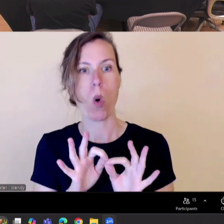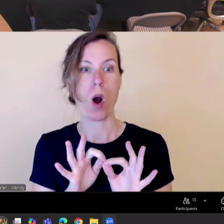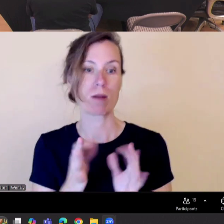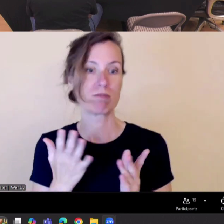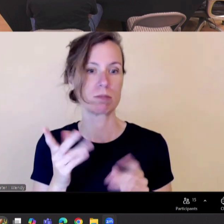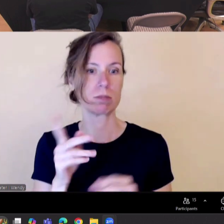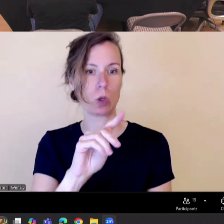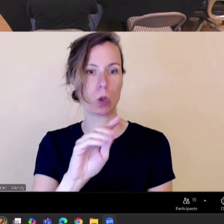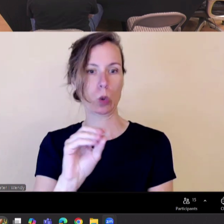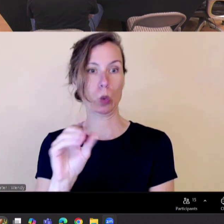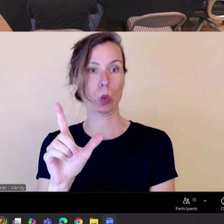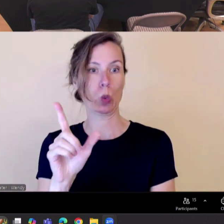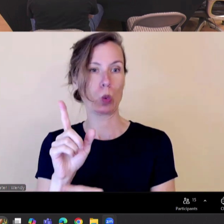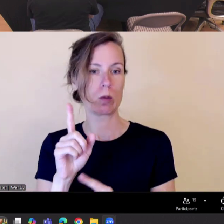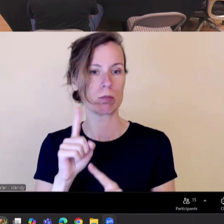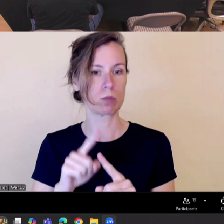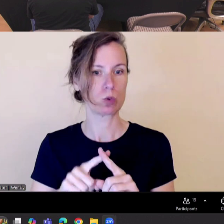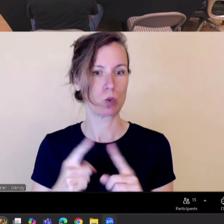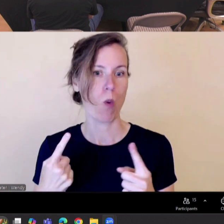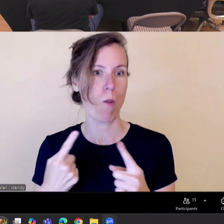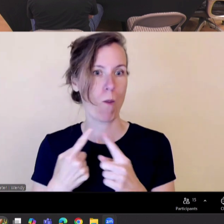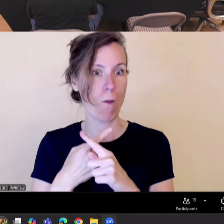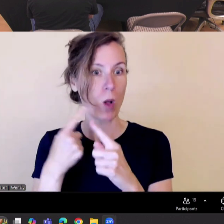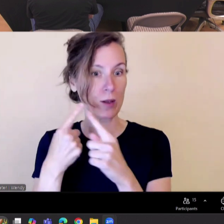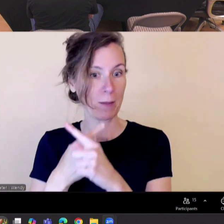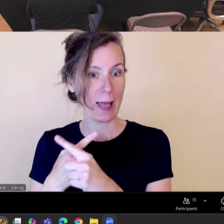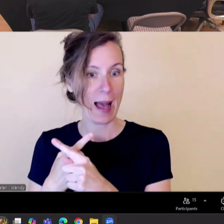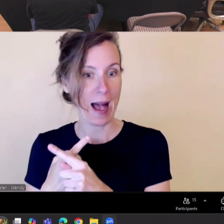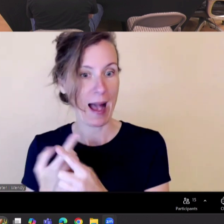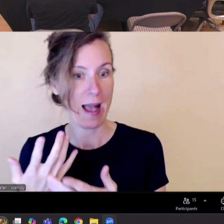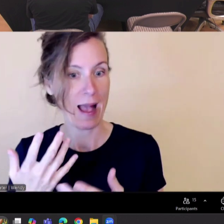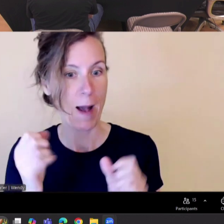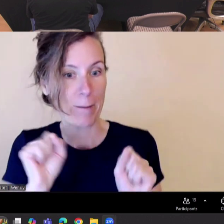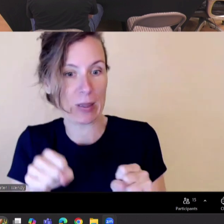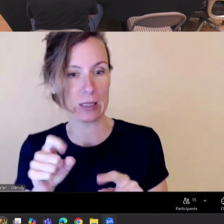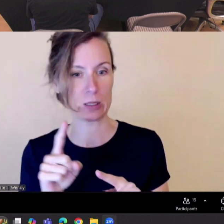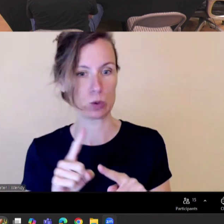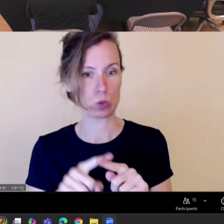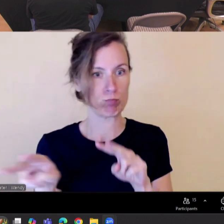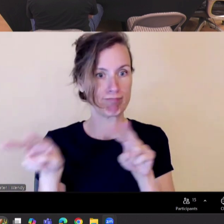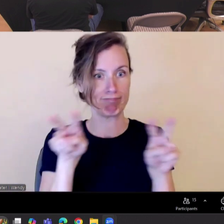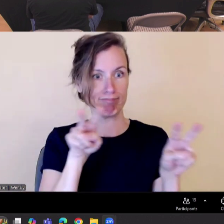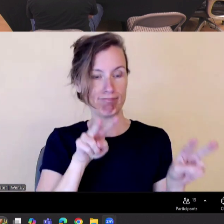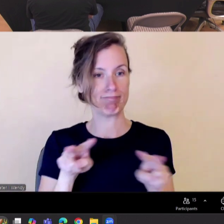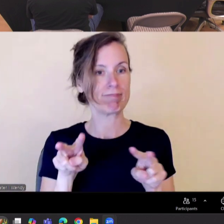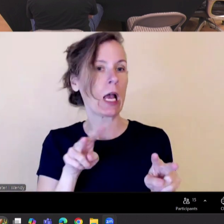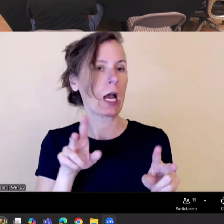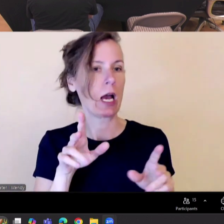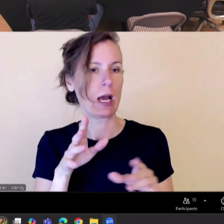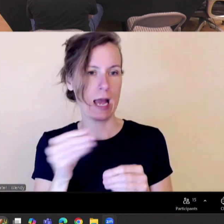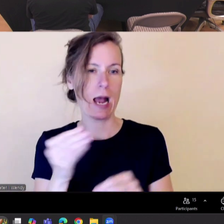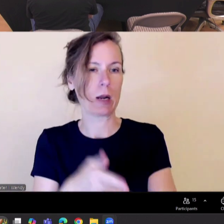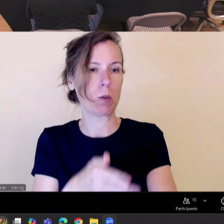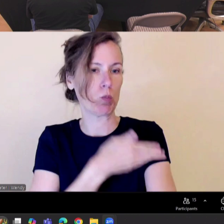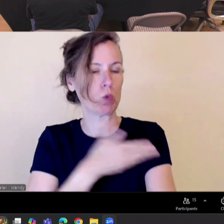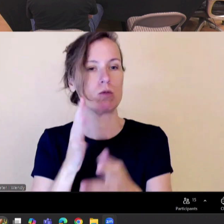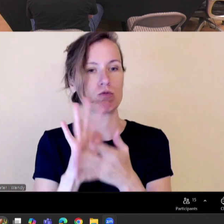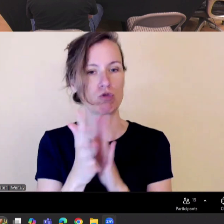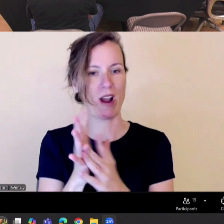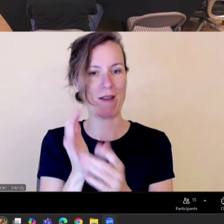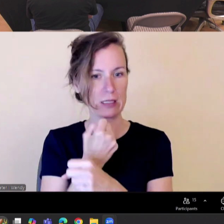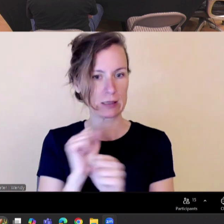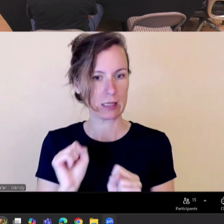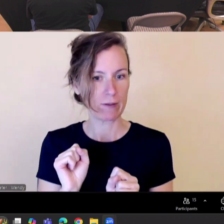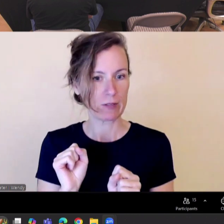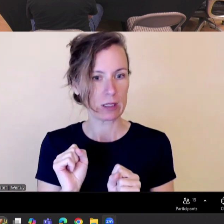recently as this morning, the deputy chief and I and Lieutenant Gleason and Sergeant Blunt were introduced to additional automated enforcement measures